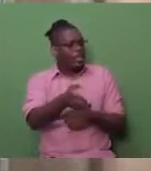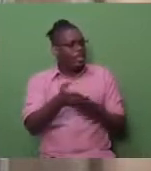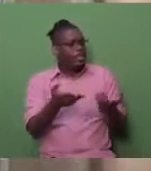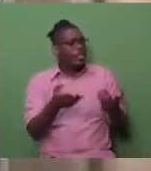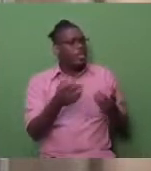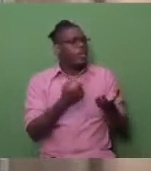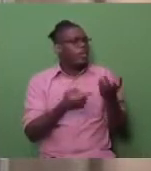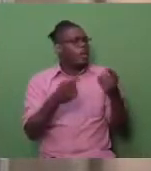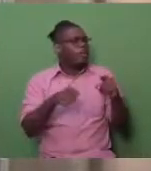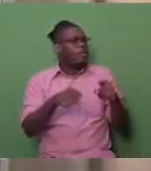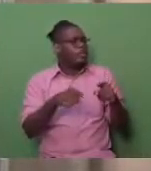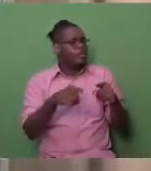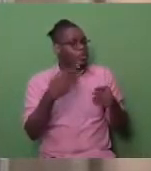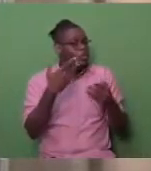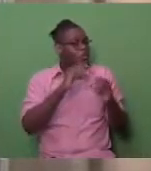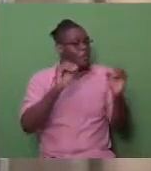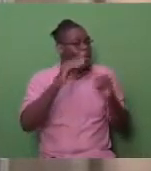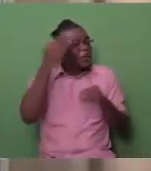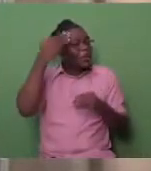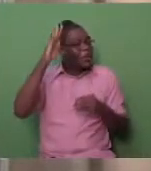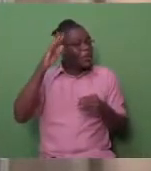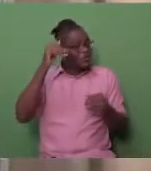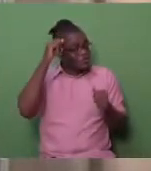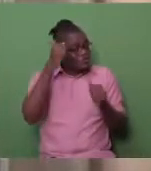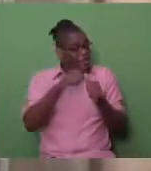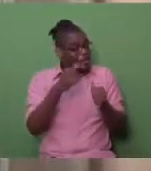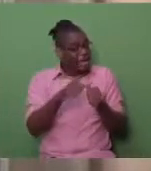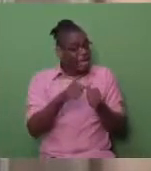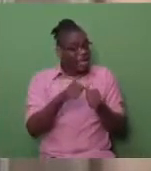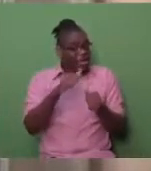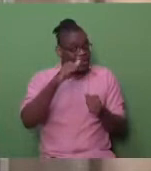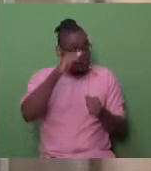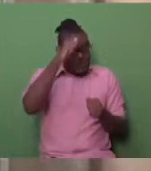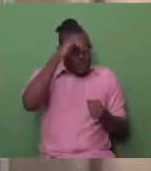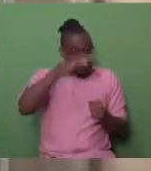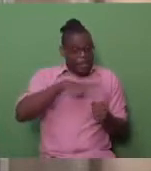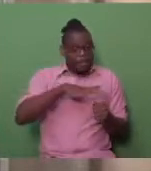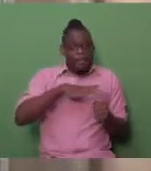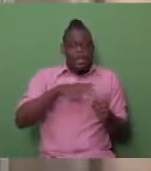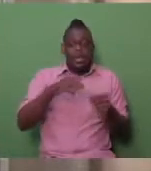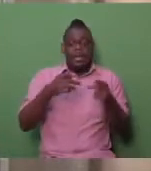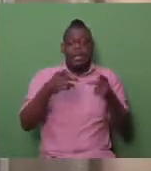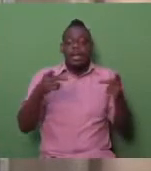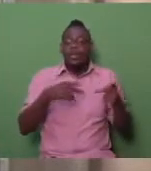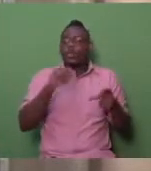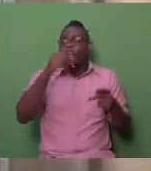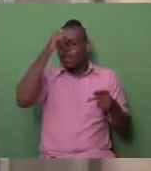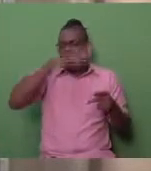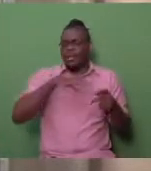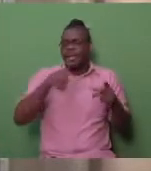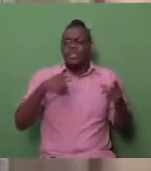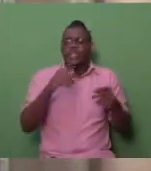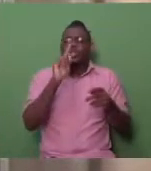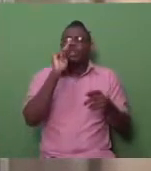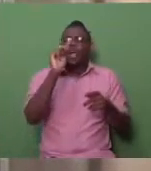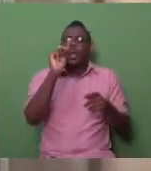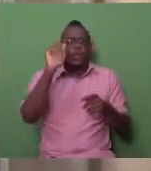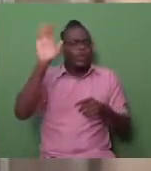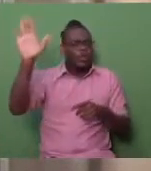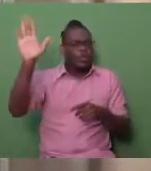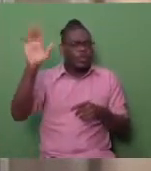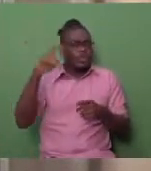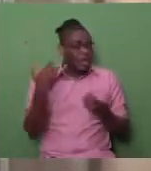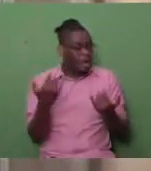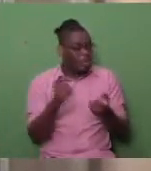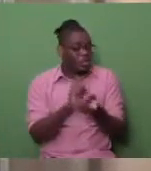Remember, it is no man's land. What has happened? Remember, it was transferred out of the purview of the central bank under this